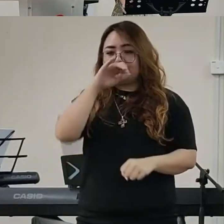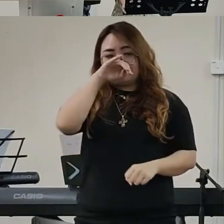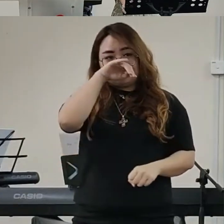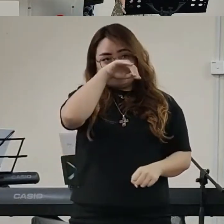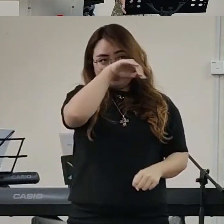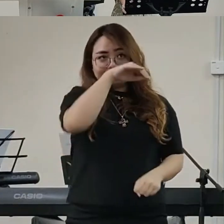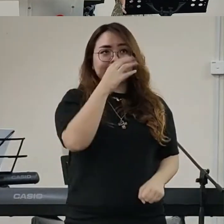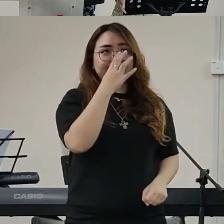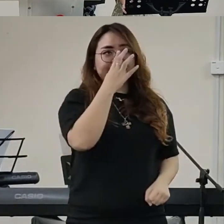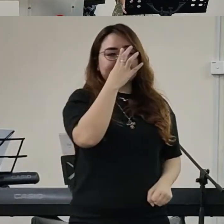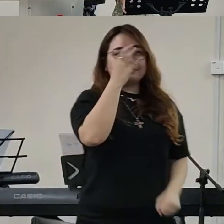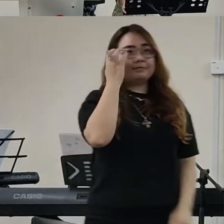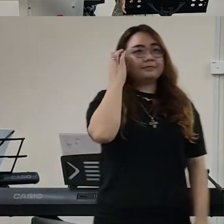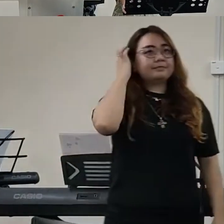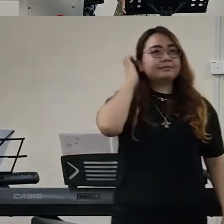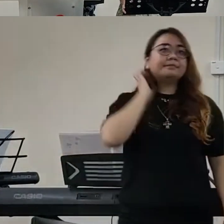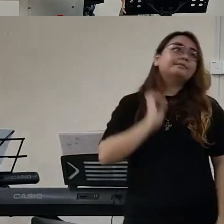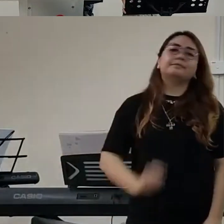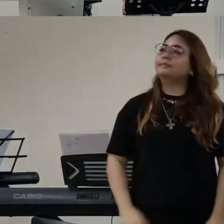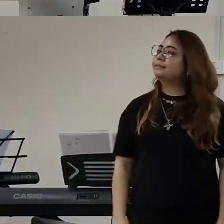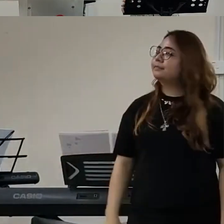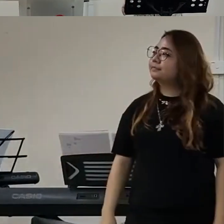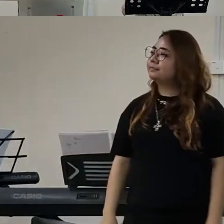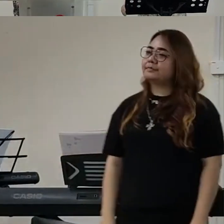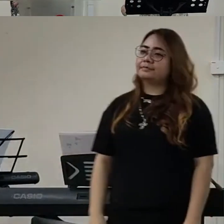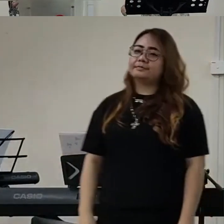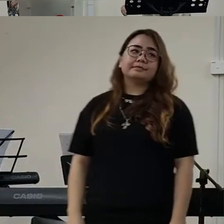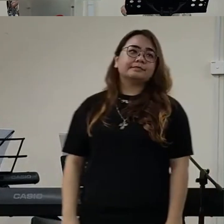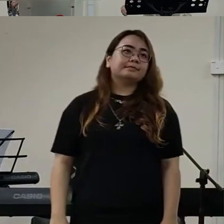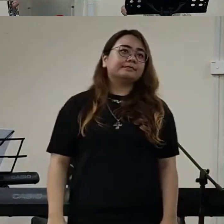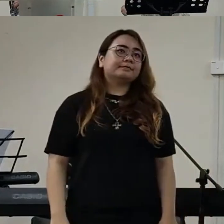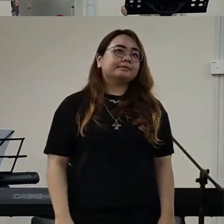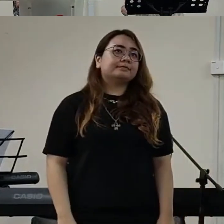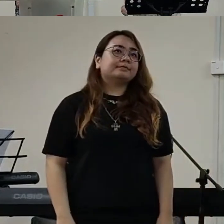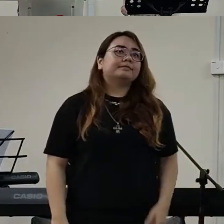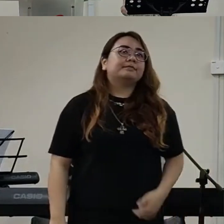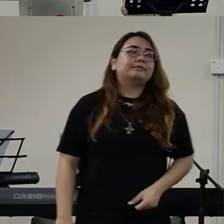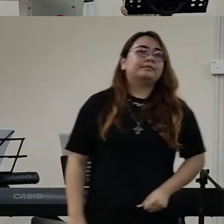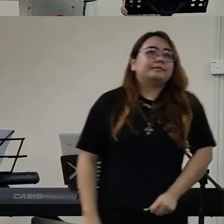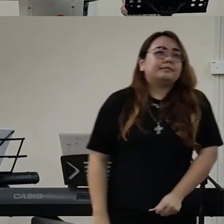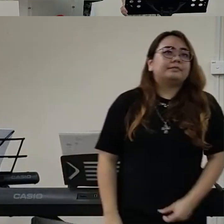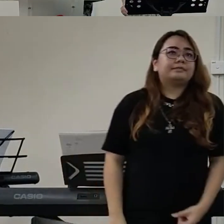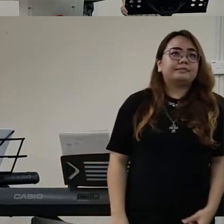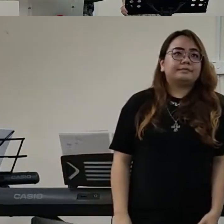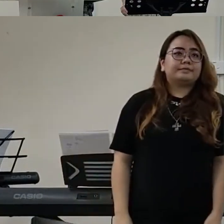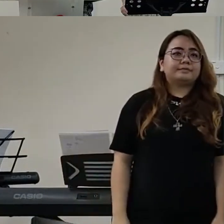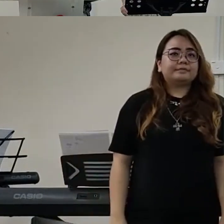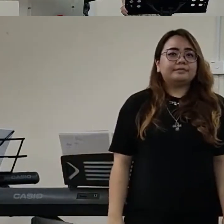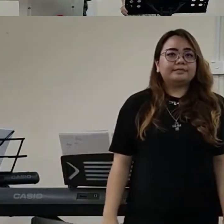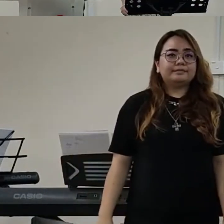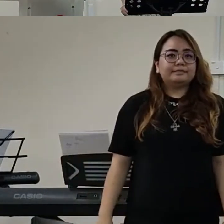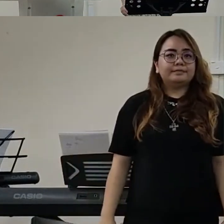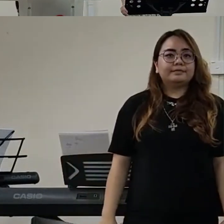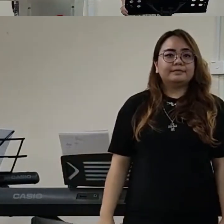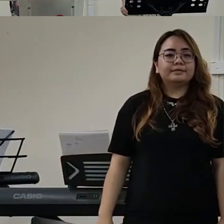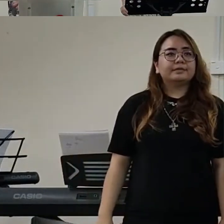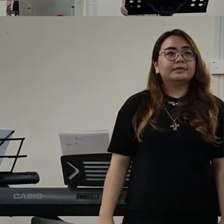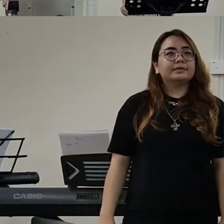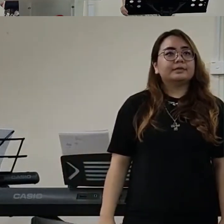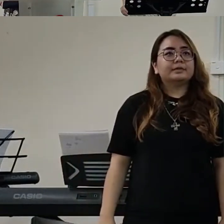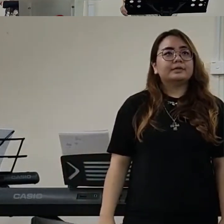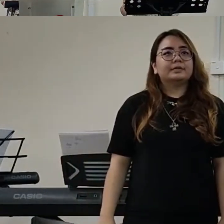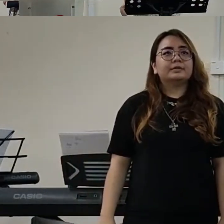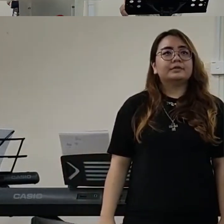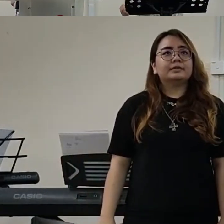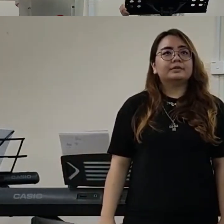someone as old as Auntie Girl there, Auntie Girl is shepherding. I know my mom, she is shepherding. She's shepherding a